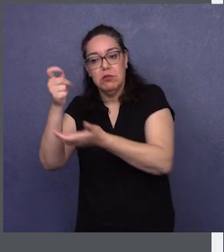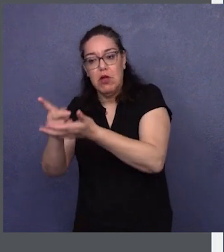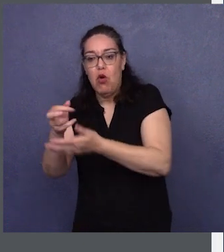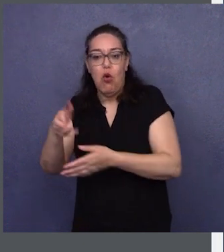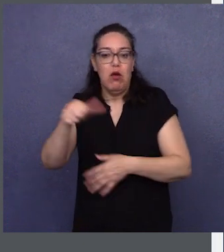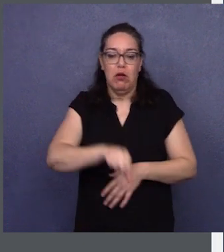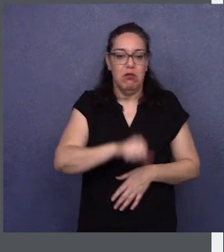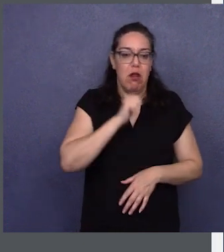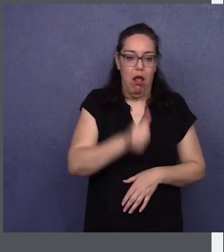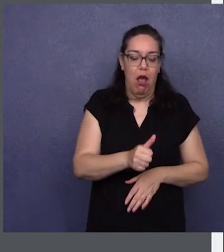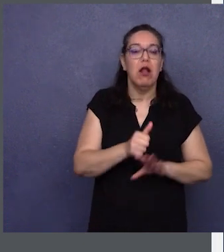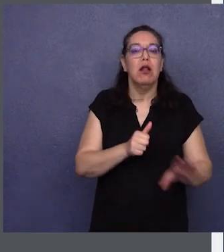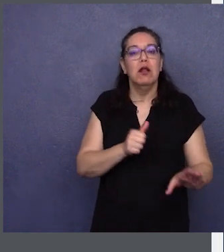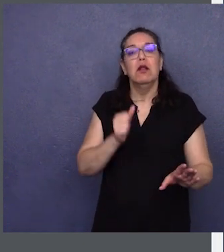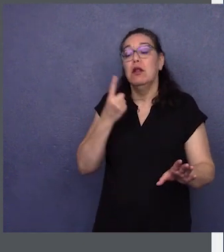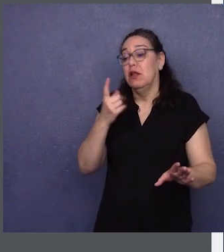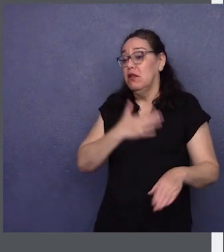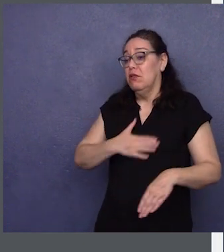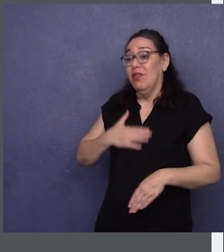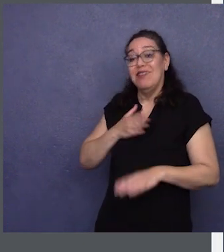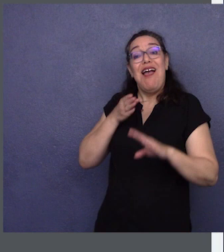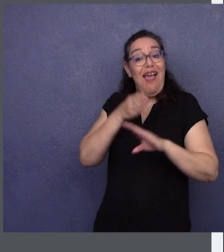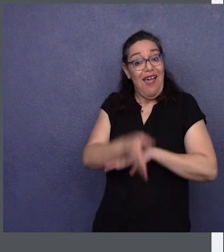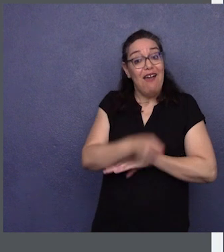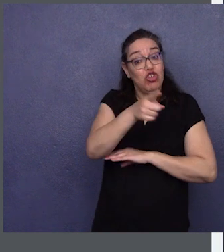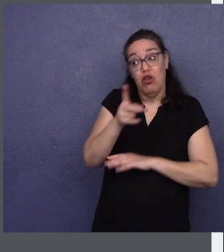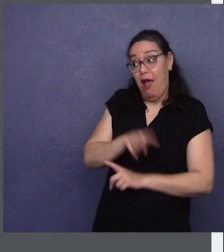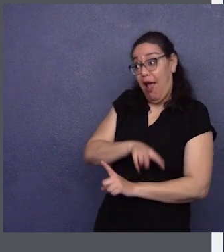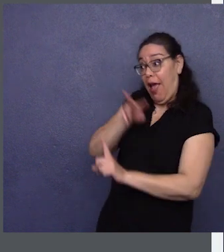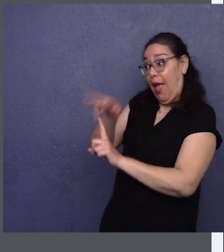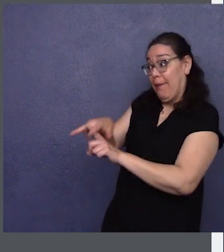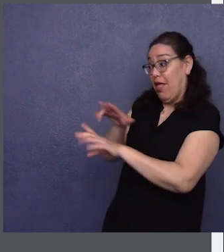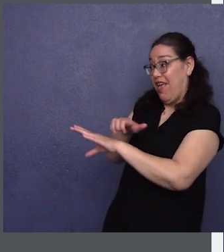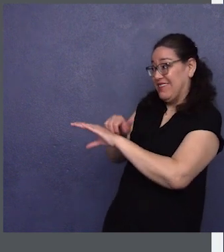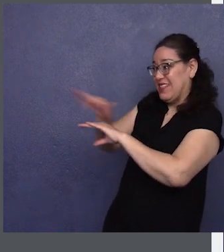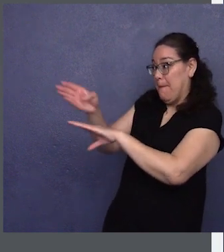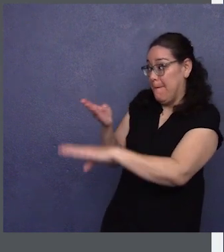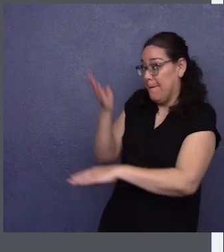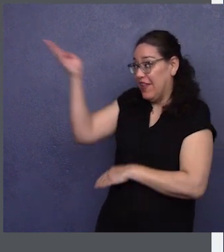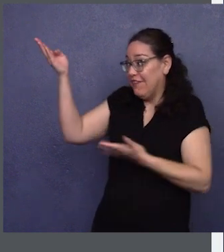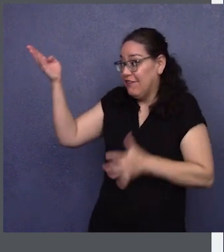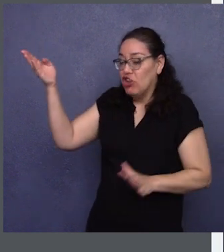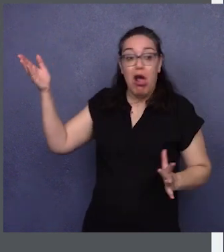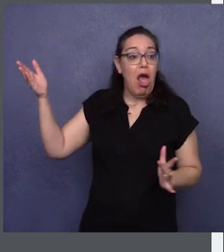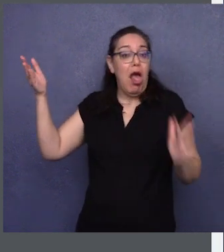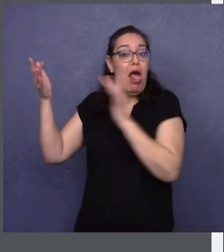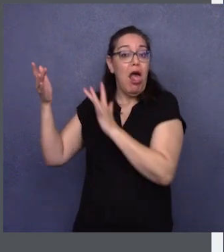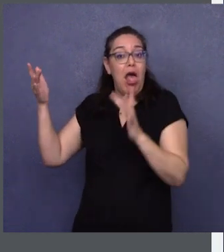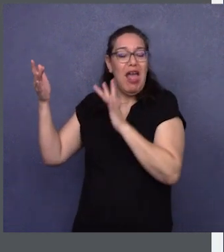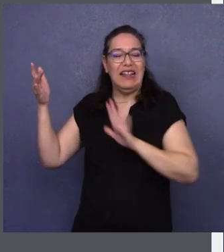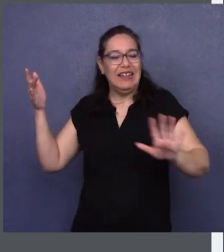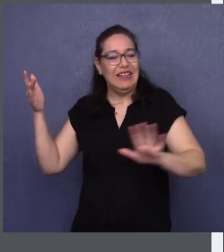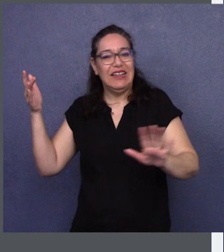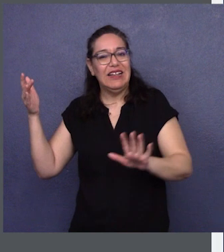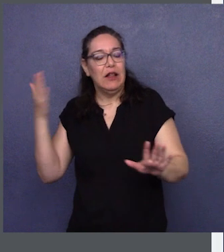contact us after you've submitted the application, because we will be in review mode